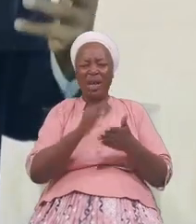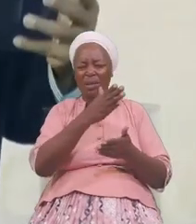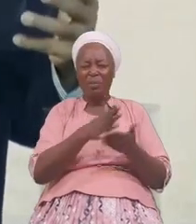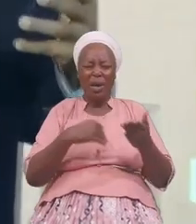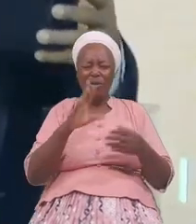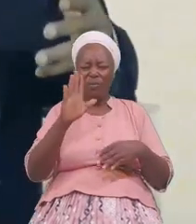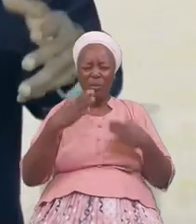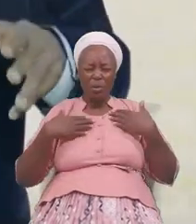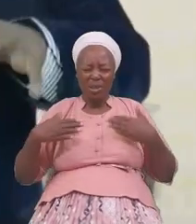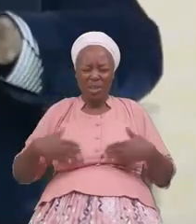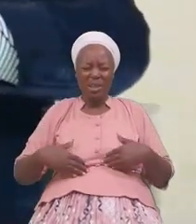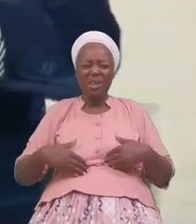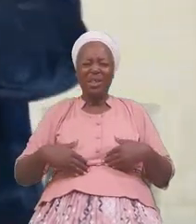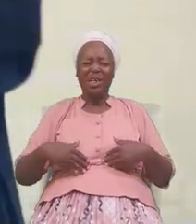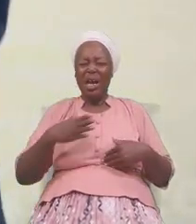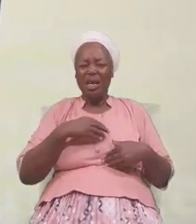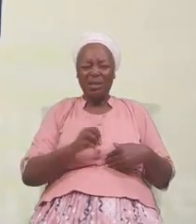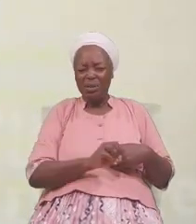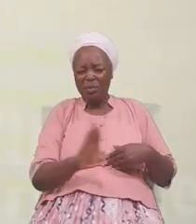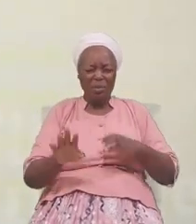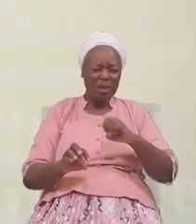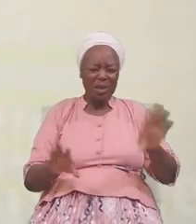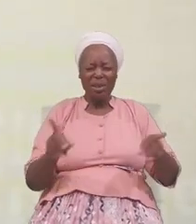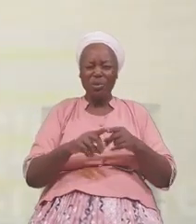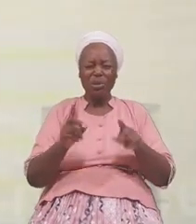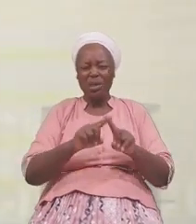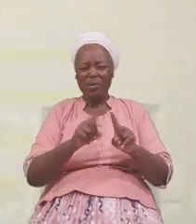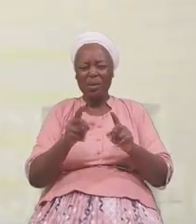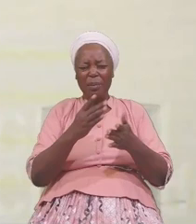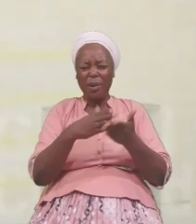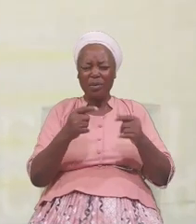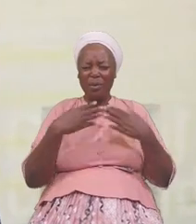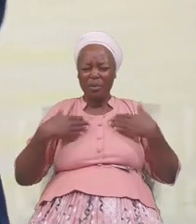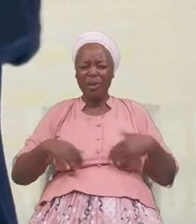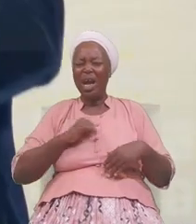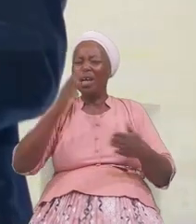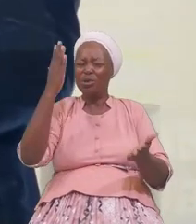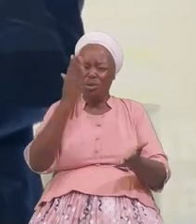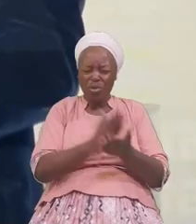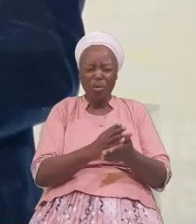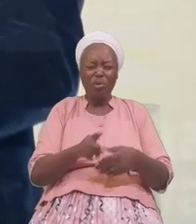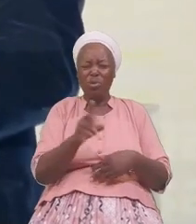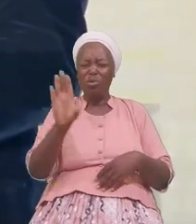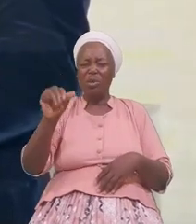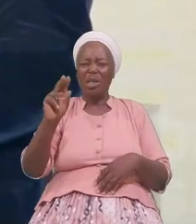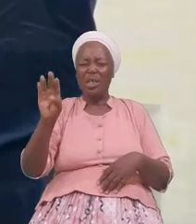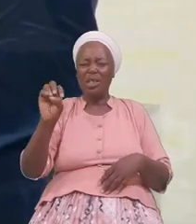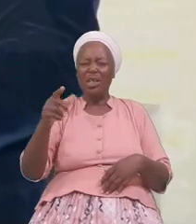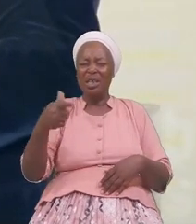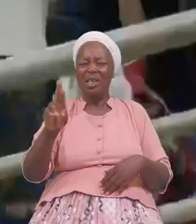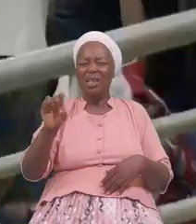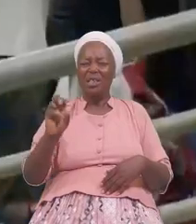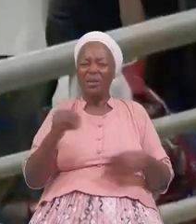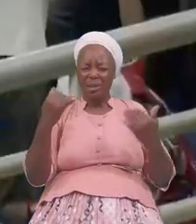of your body and spreading to different parts of the body, I stop those cancer germs right